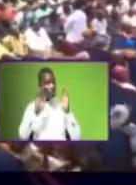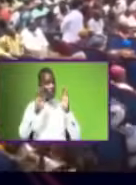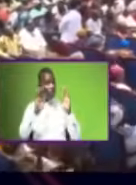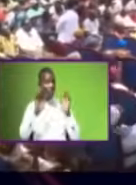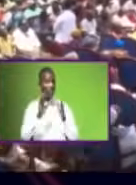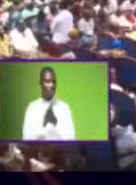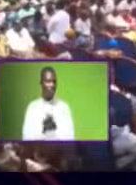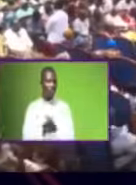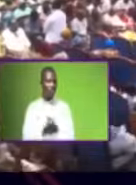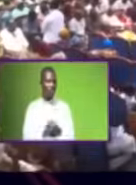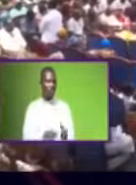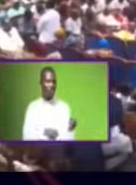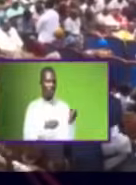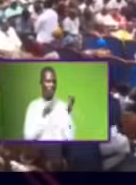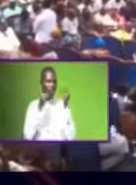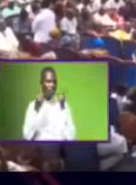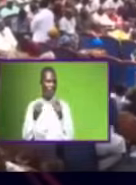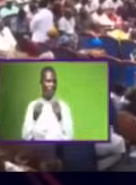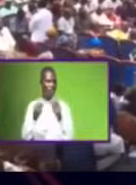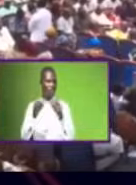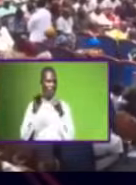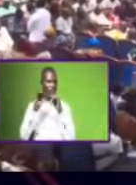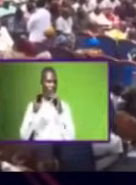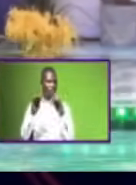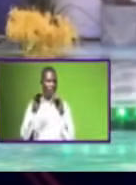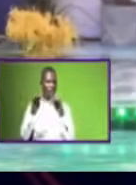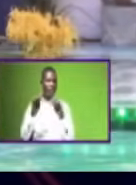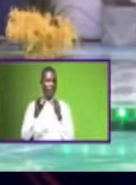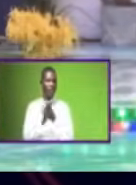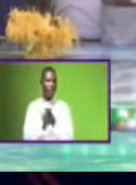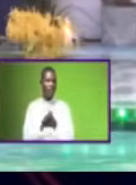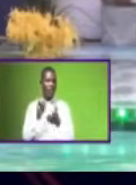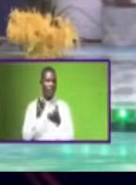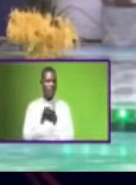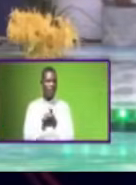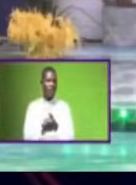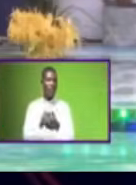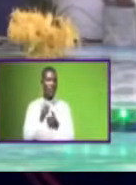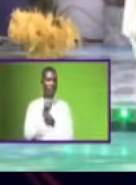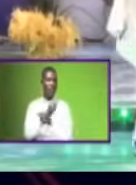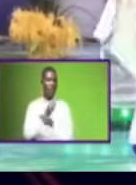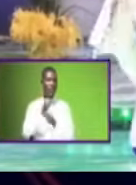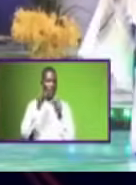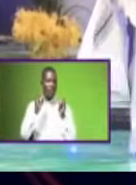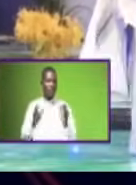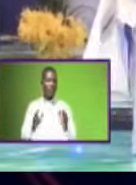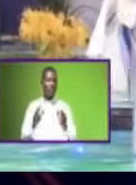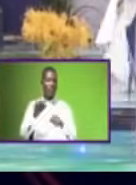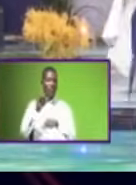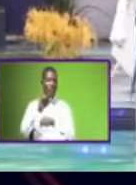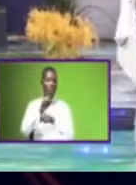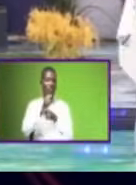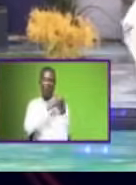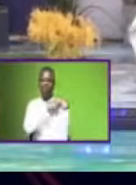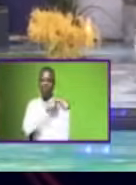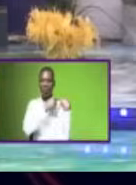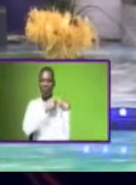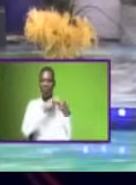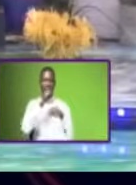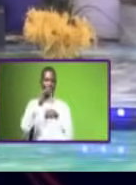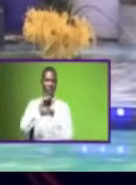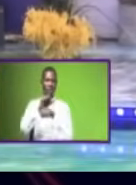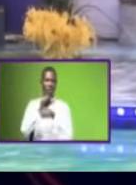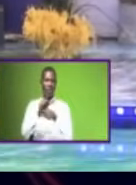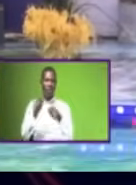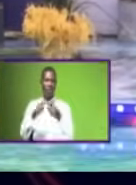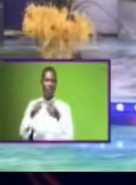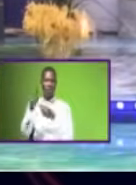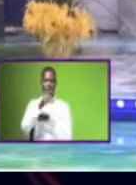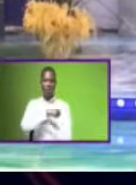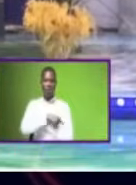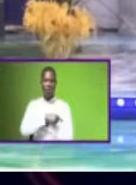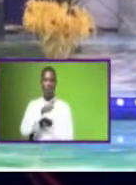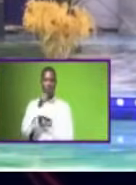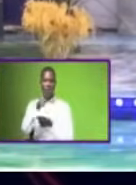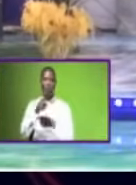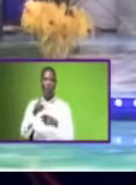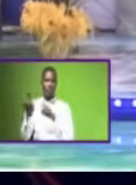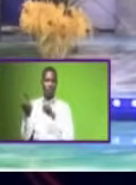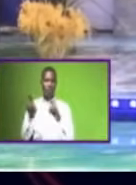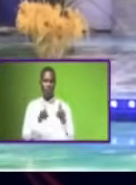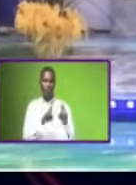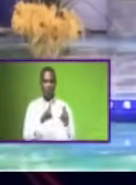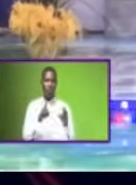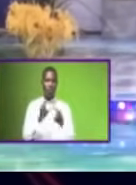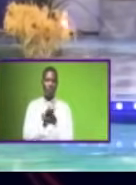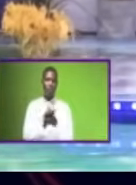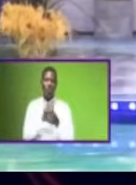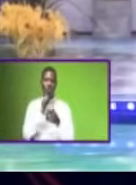dear, century, ne, a year Messiah, ne, juma pano. And the wa will be ye bibiano, one the